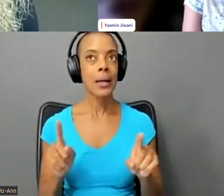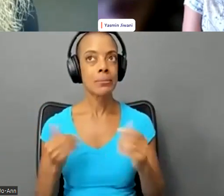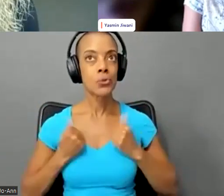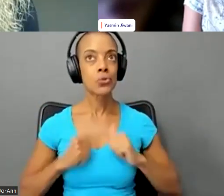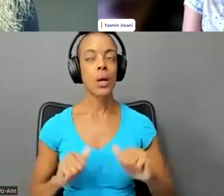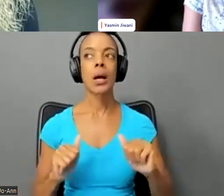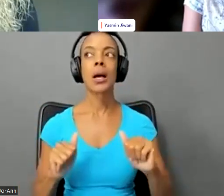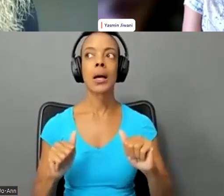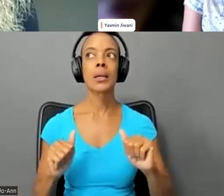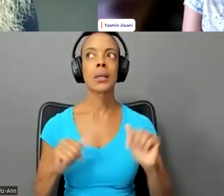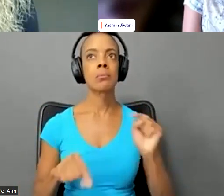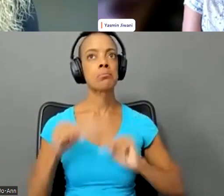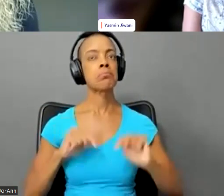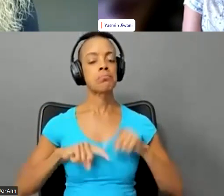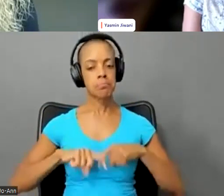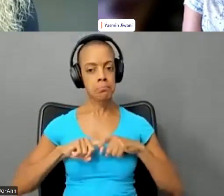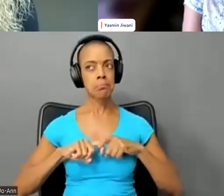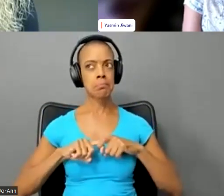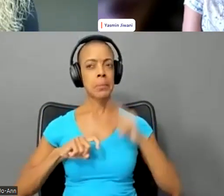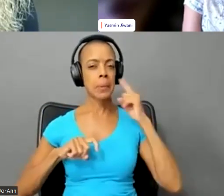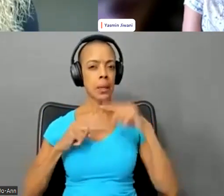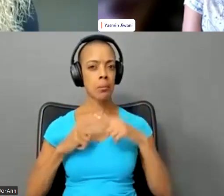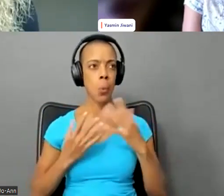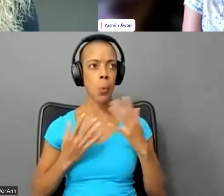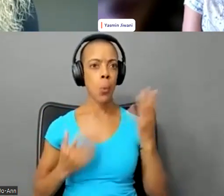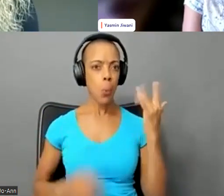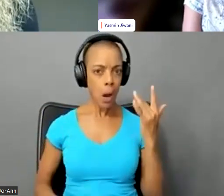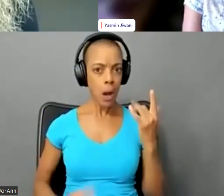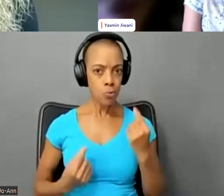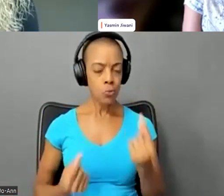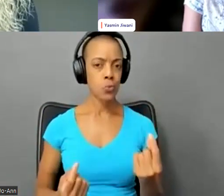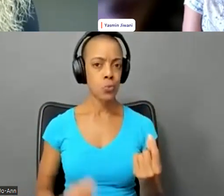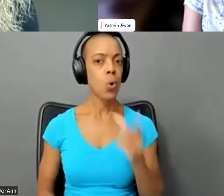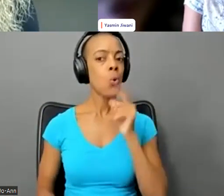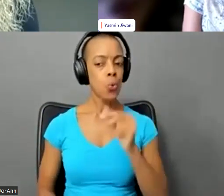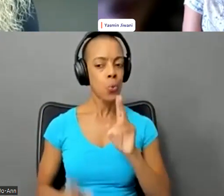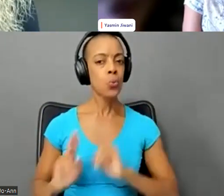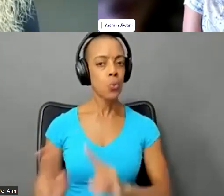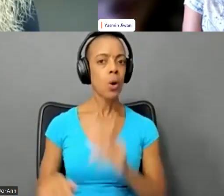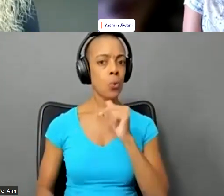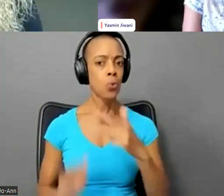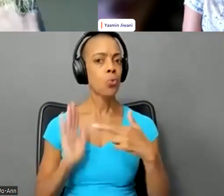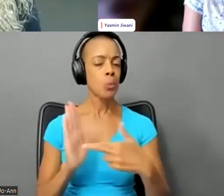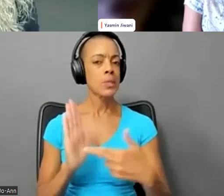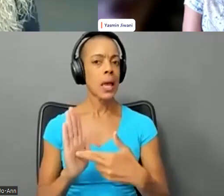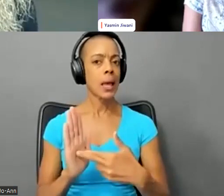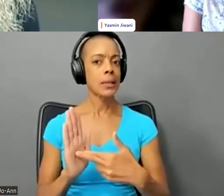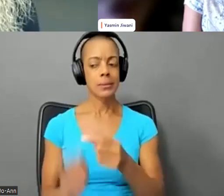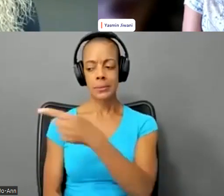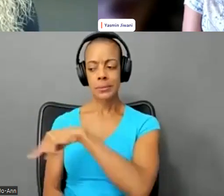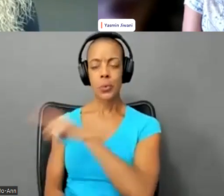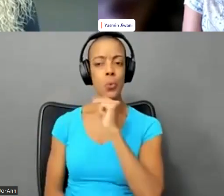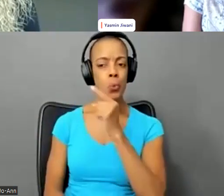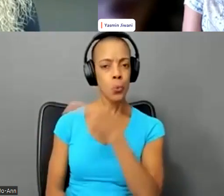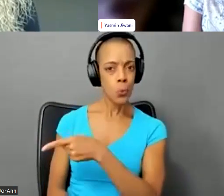about, why are you doing this? Who are you honoring? Who are you representing? Or who are you trying to honor